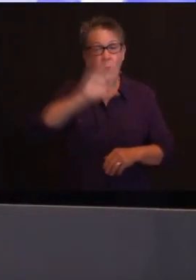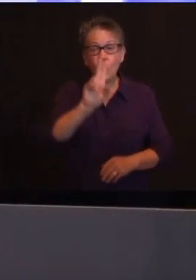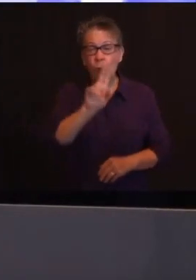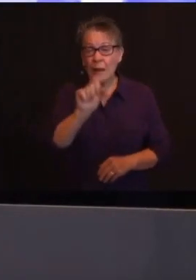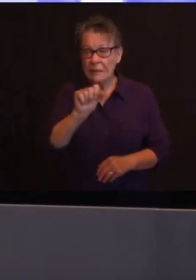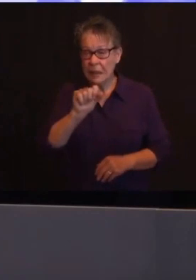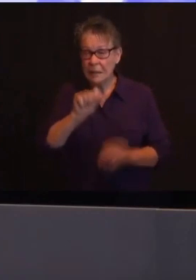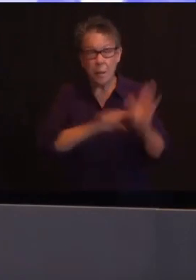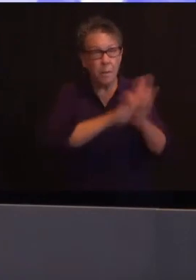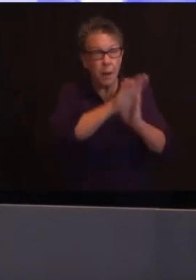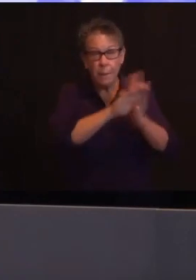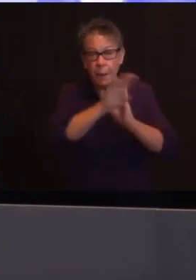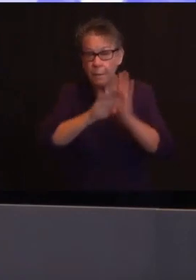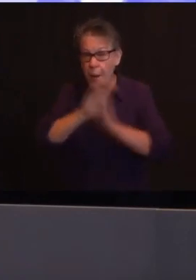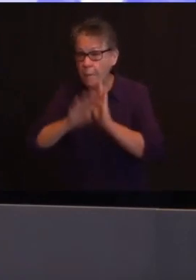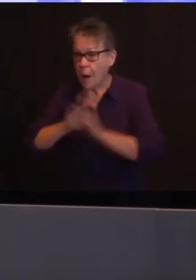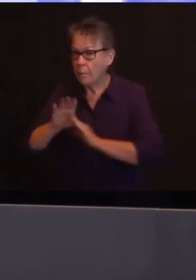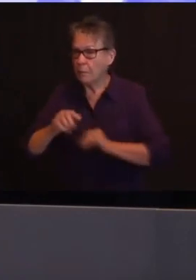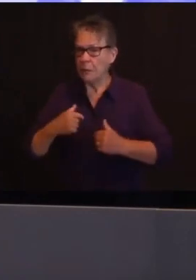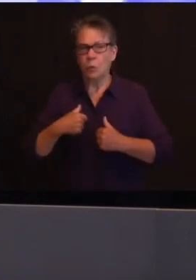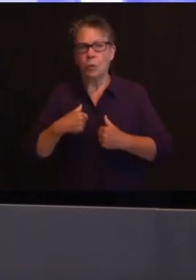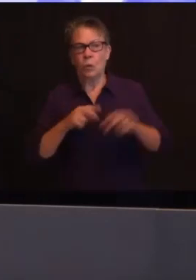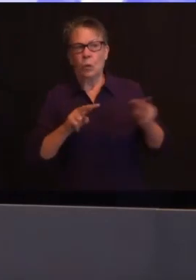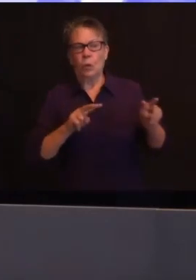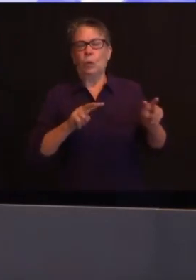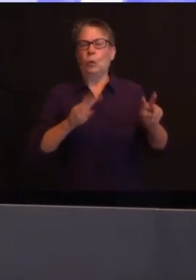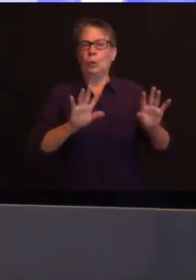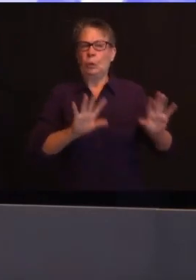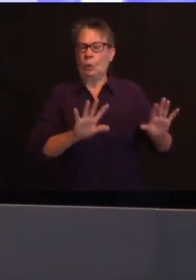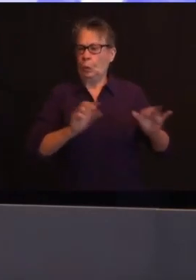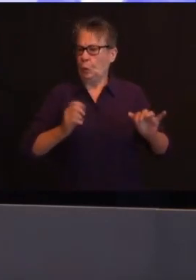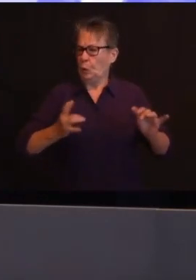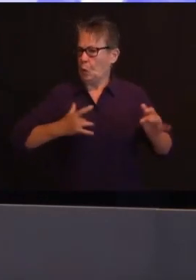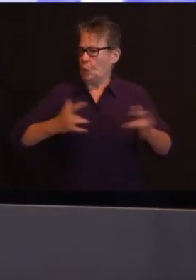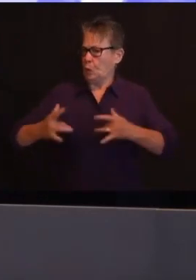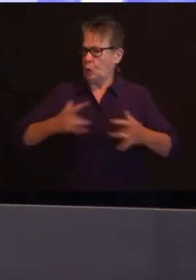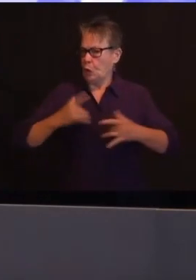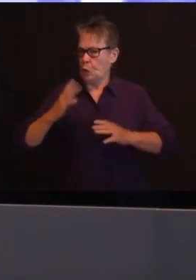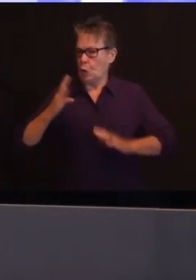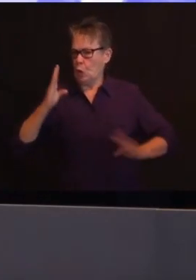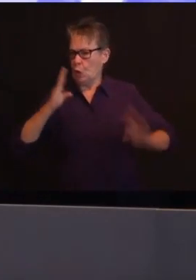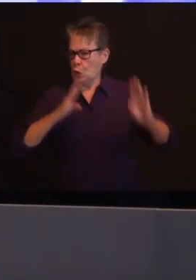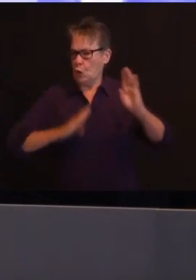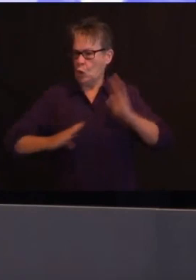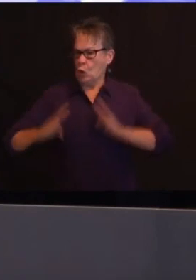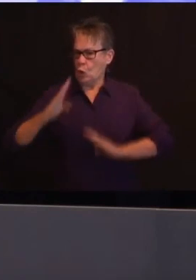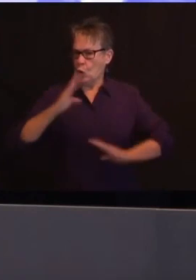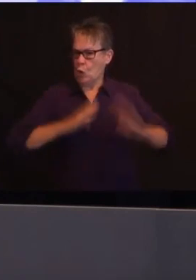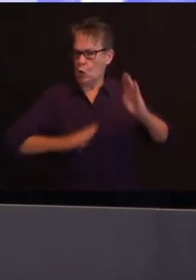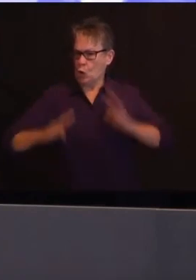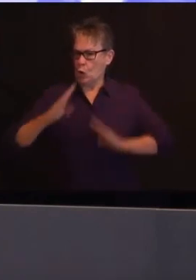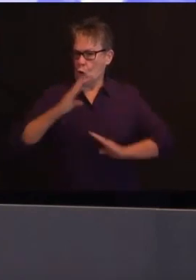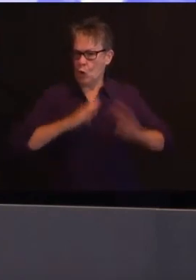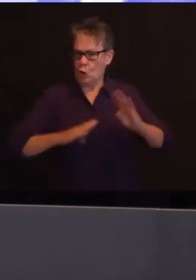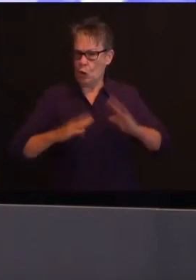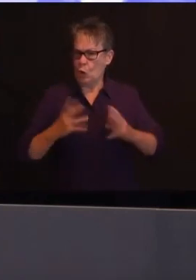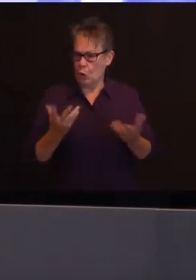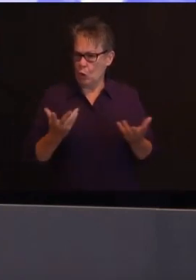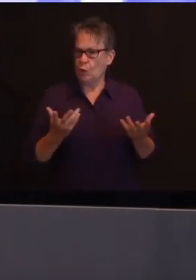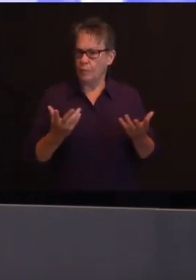state. As another example, in New Jersey, we had several confirmed cases and probable cases in the northern part of the